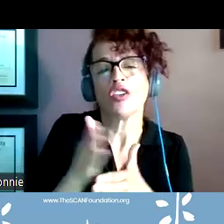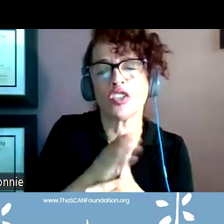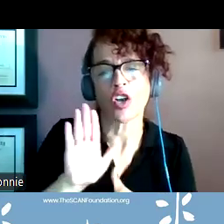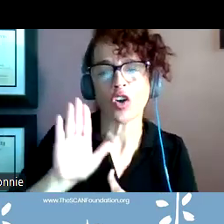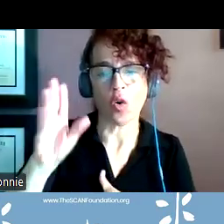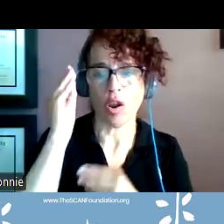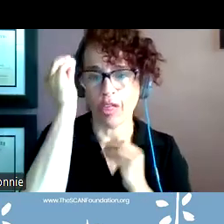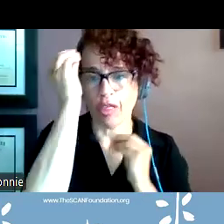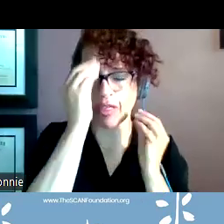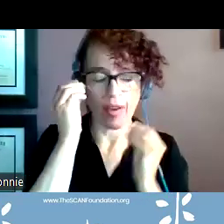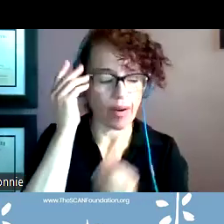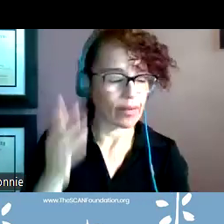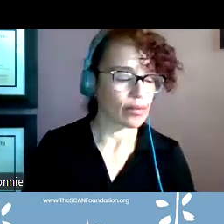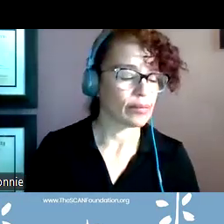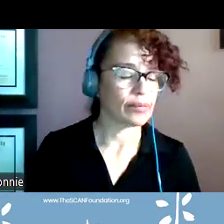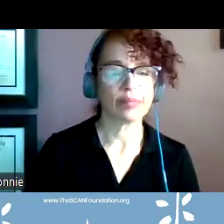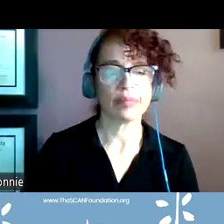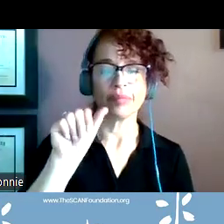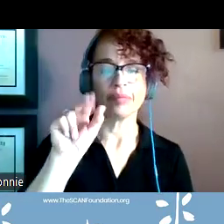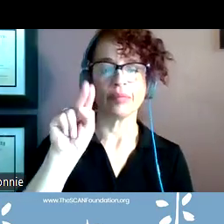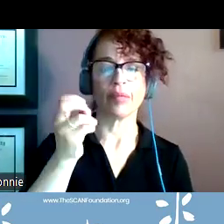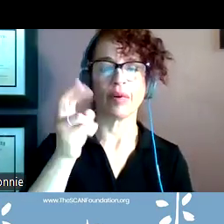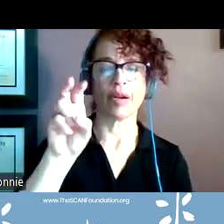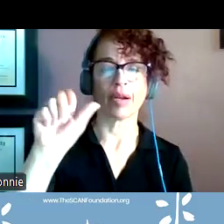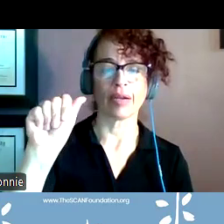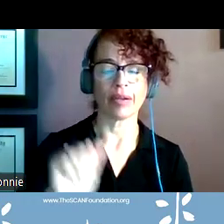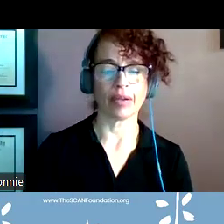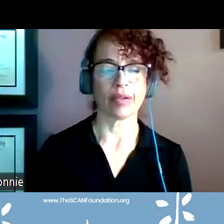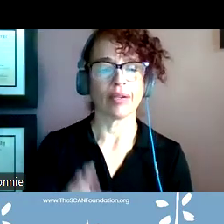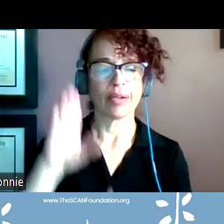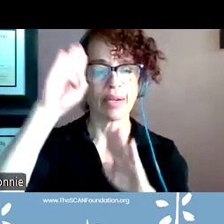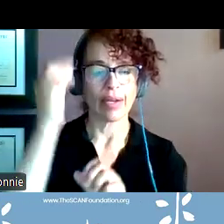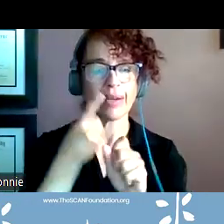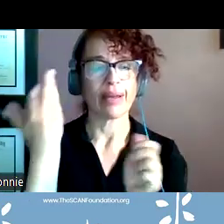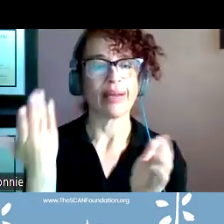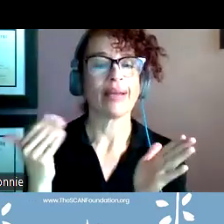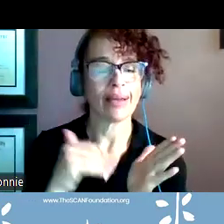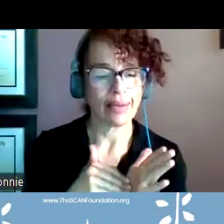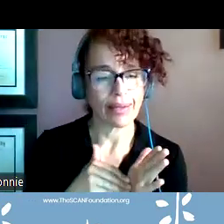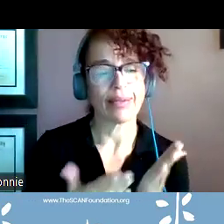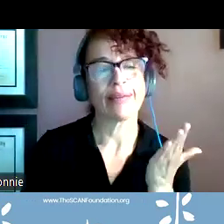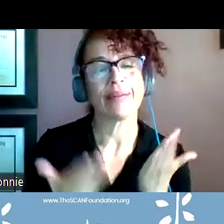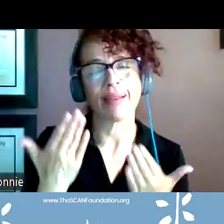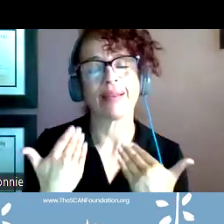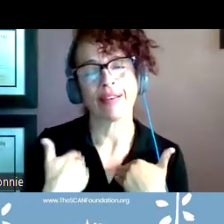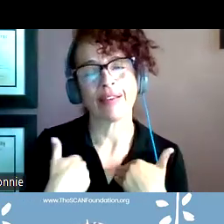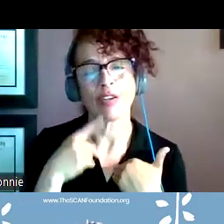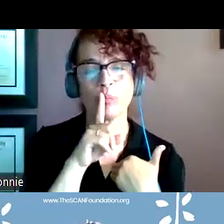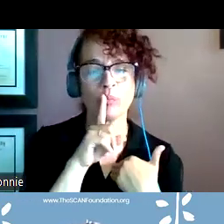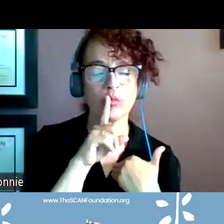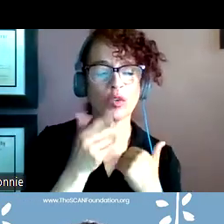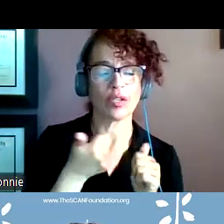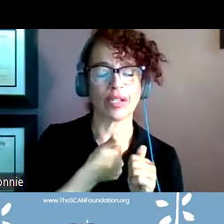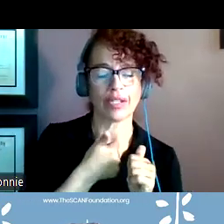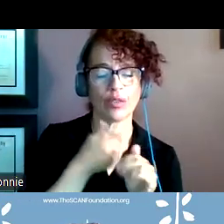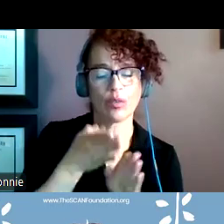build out this one bullet. Andrea? Hello, everybody. Again, I may have to unmute myself because I live